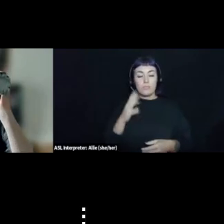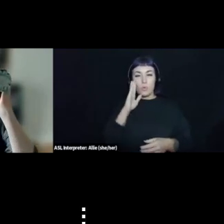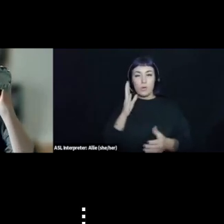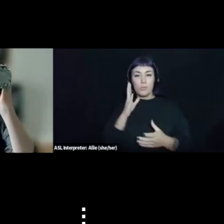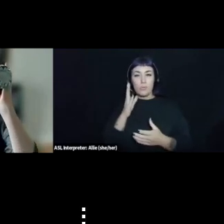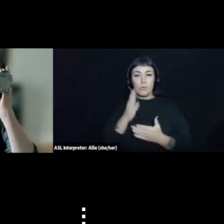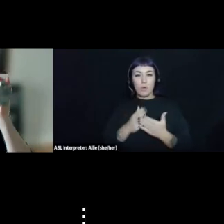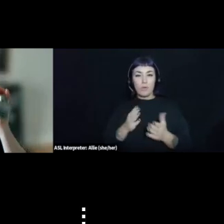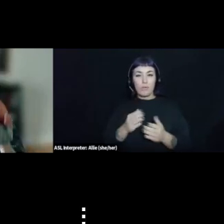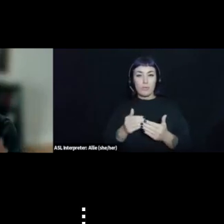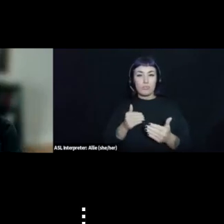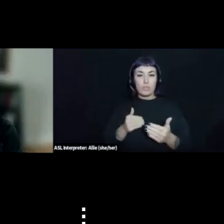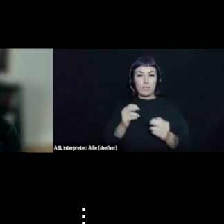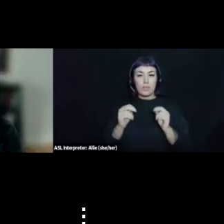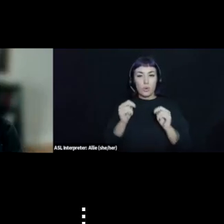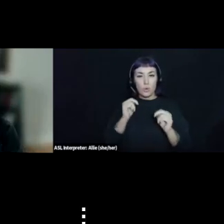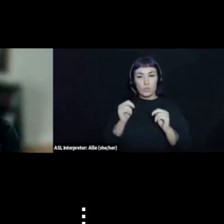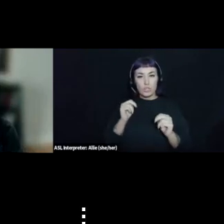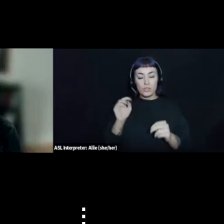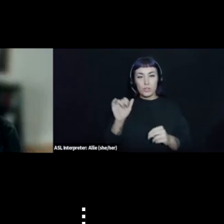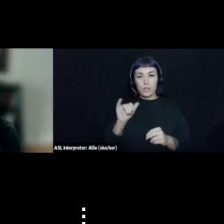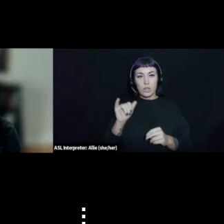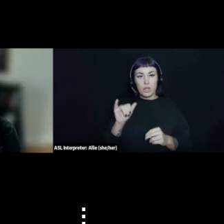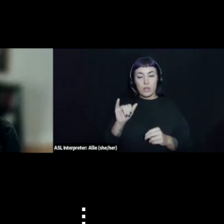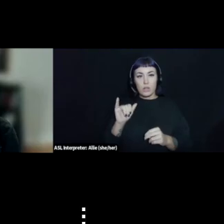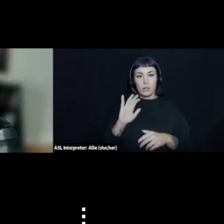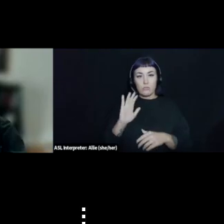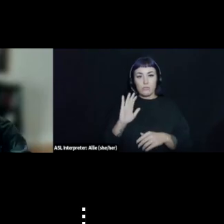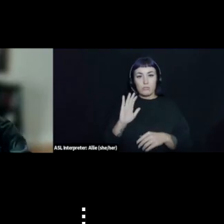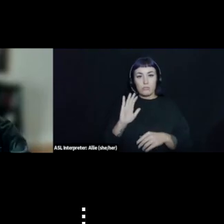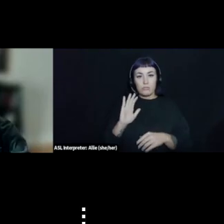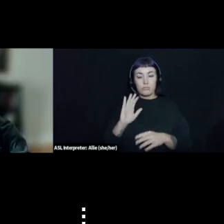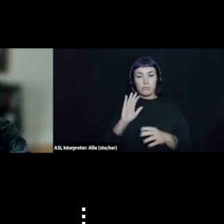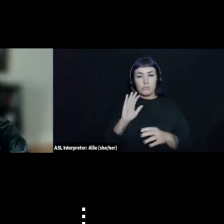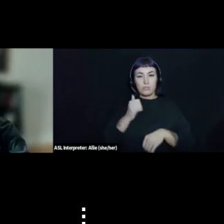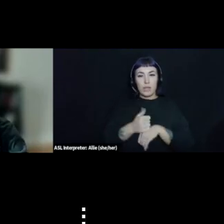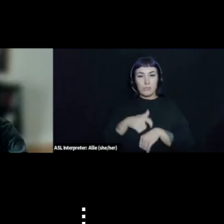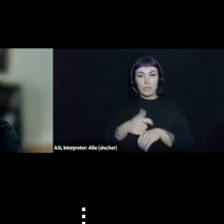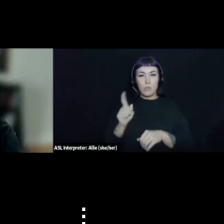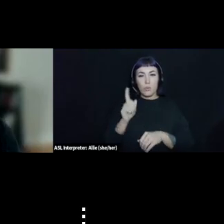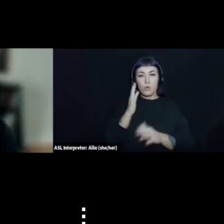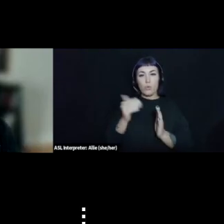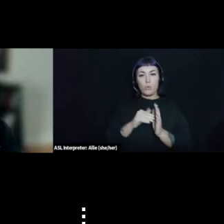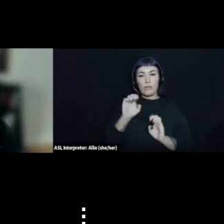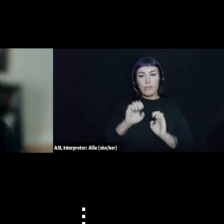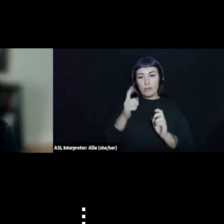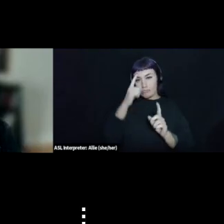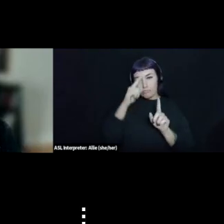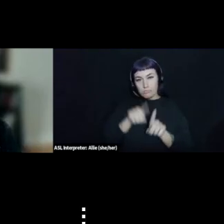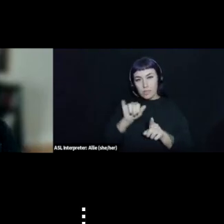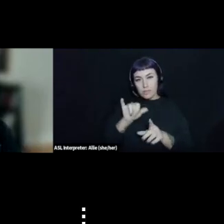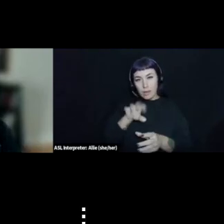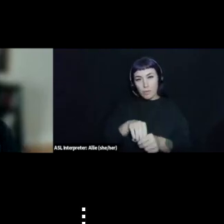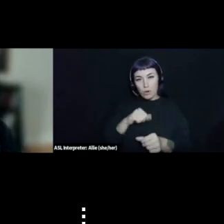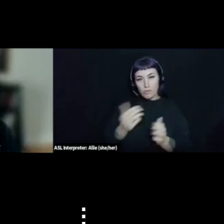of the pre-negotiation to like set in times where you would reevaluate the agreement? Like, would that be part of